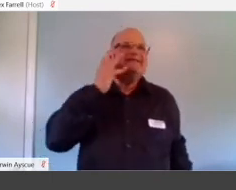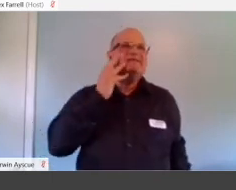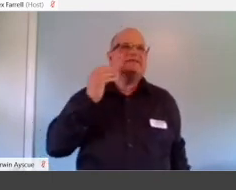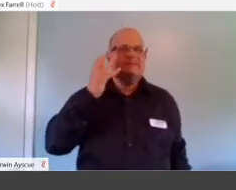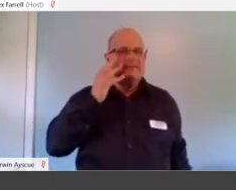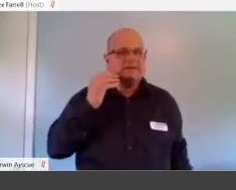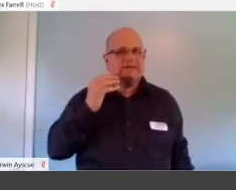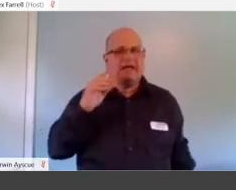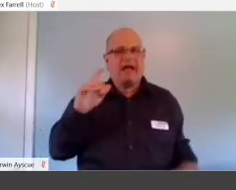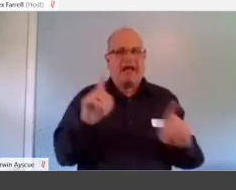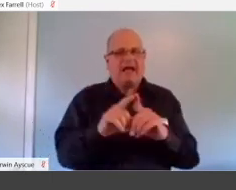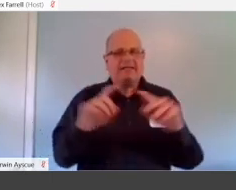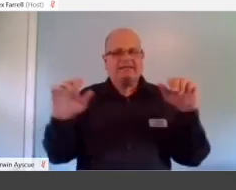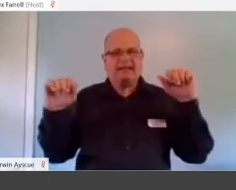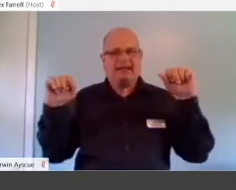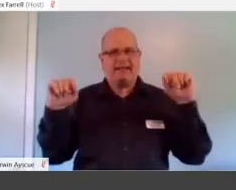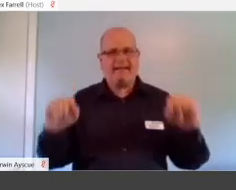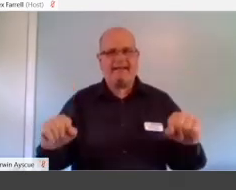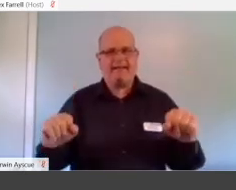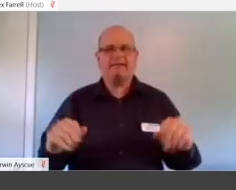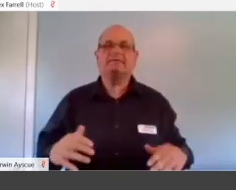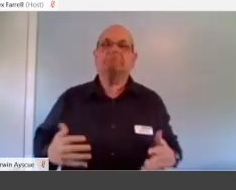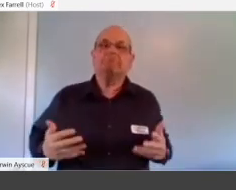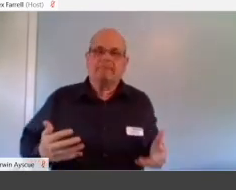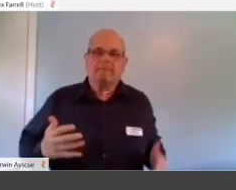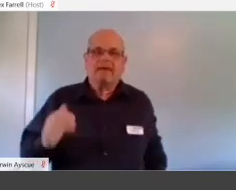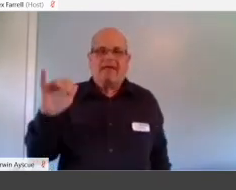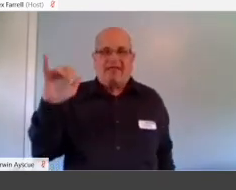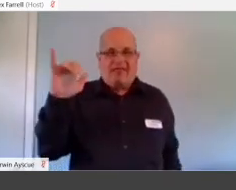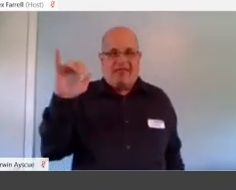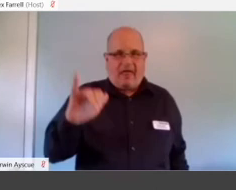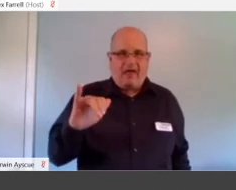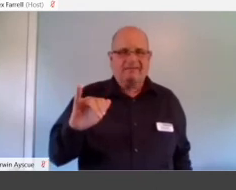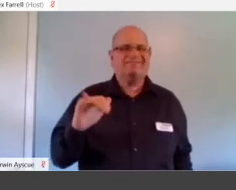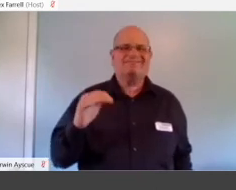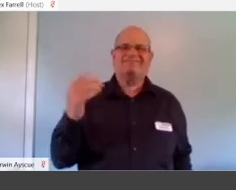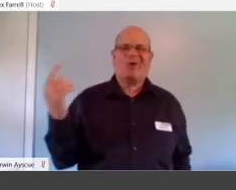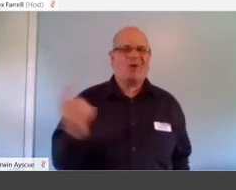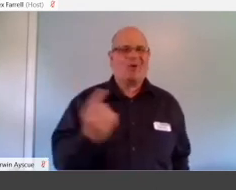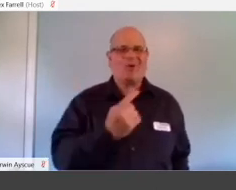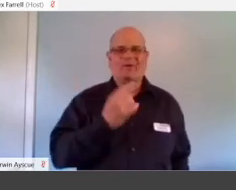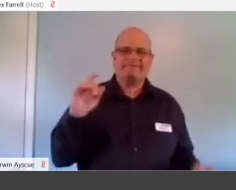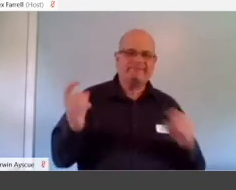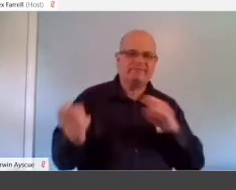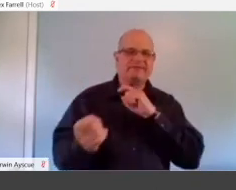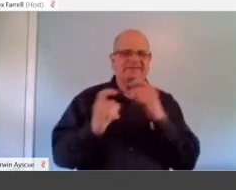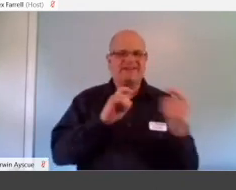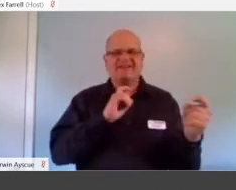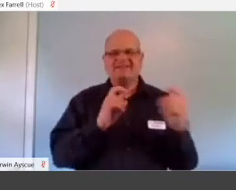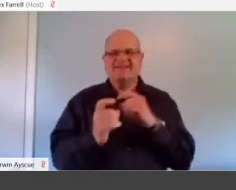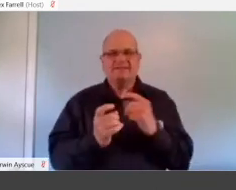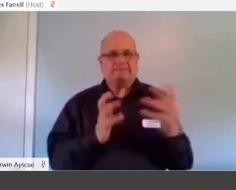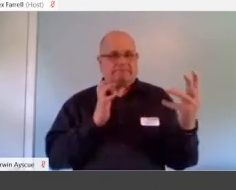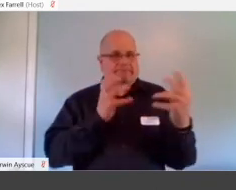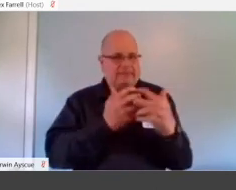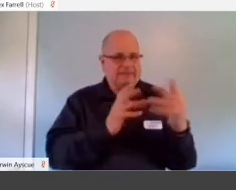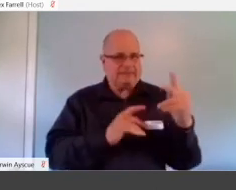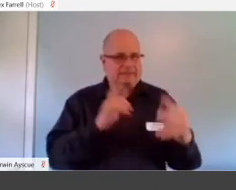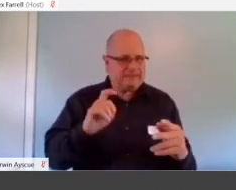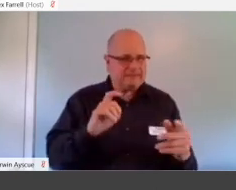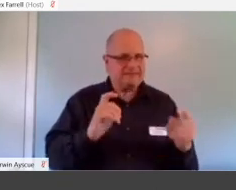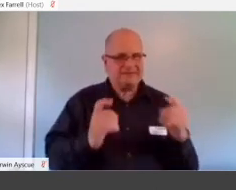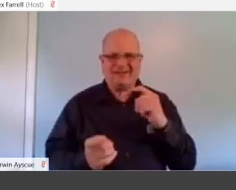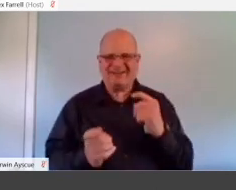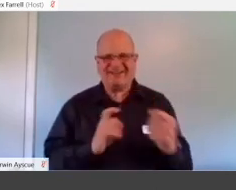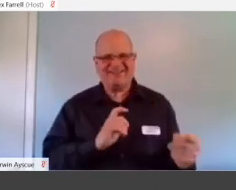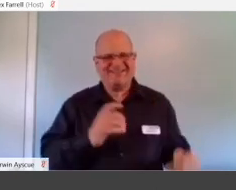can. This, of course, is ever changing, and meeting people's needs are changing. For